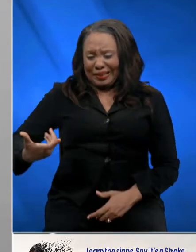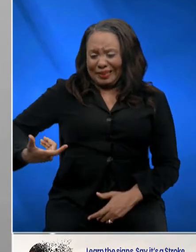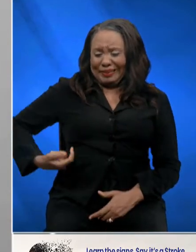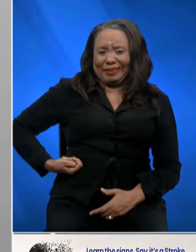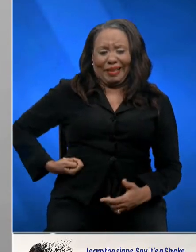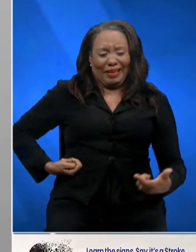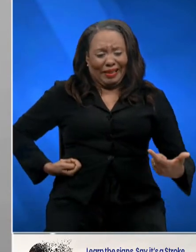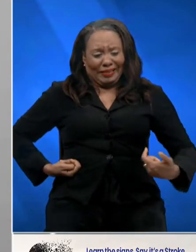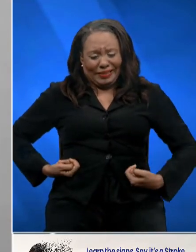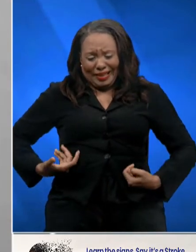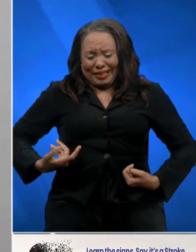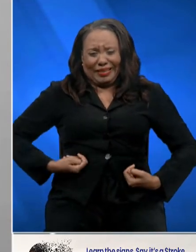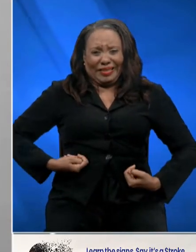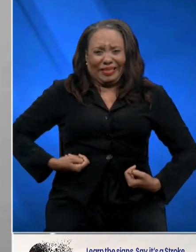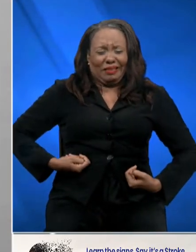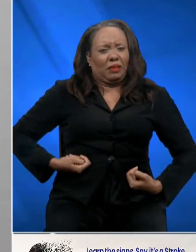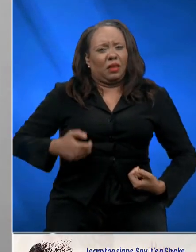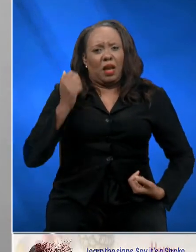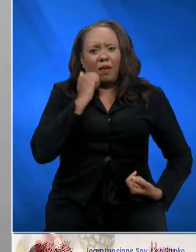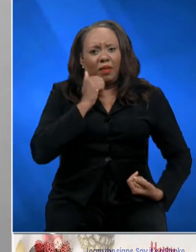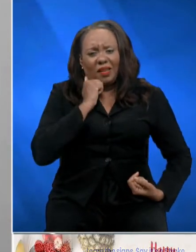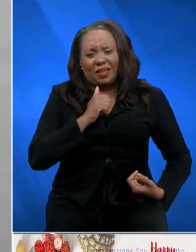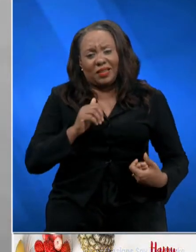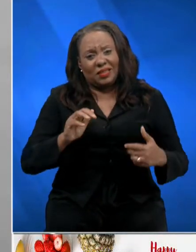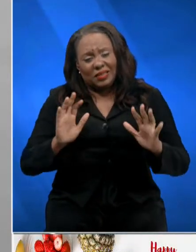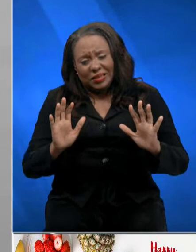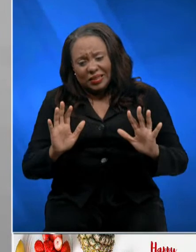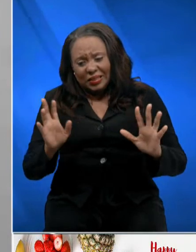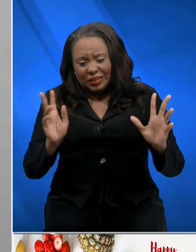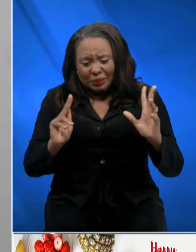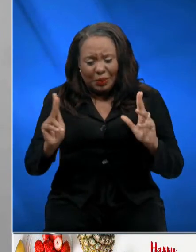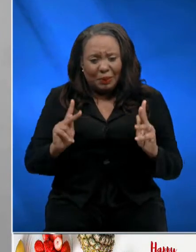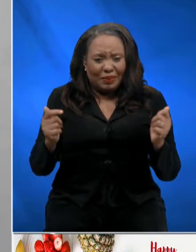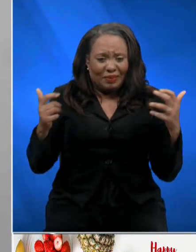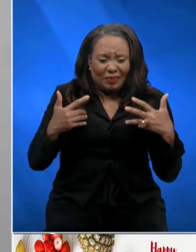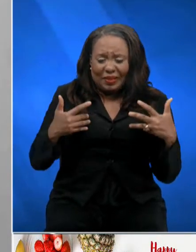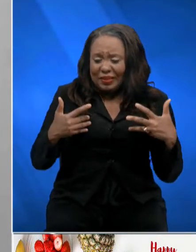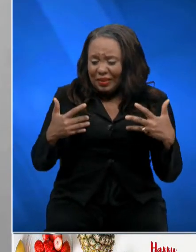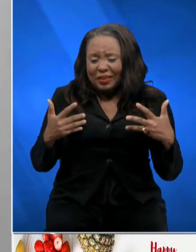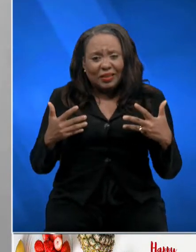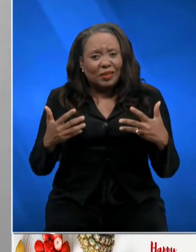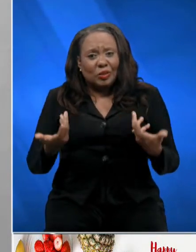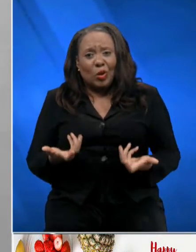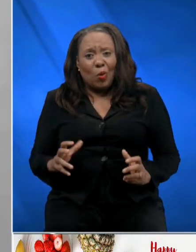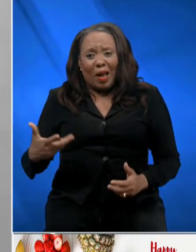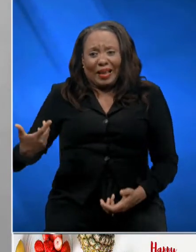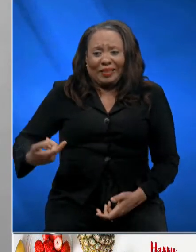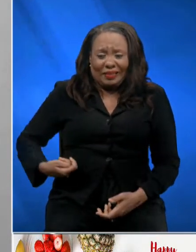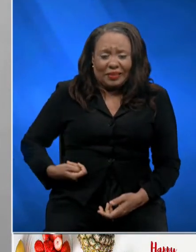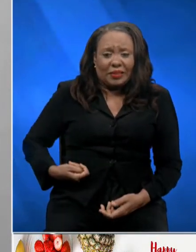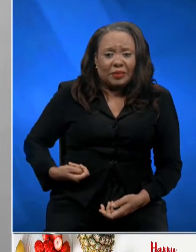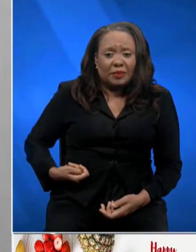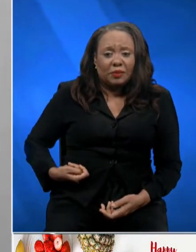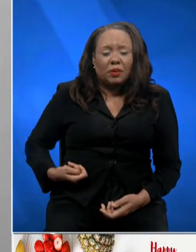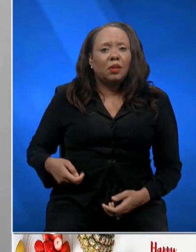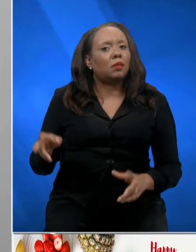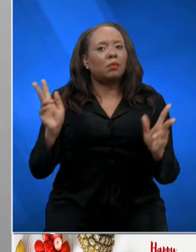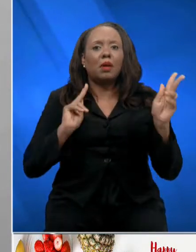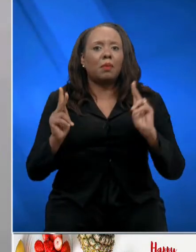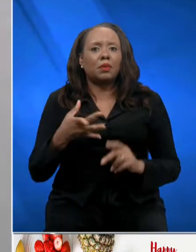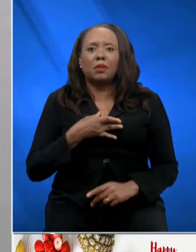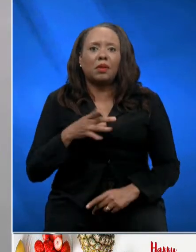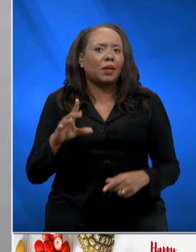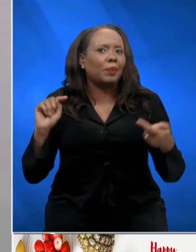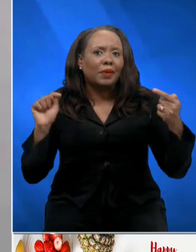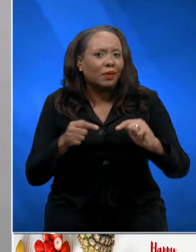and sticks and blood is actually the one of the most common phobias that there is. And generally, persons just don't like pain. Right.